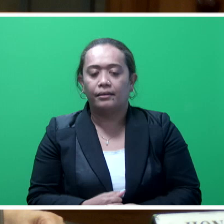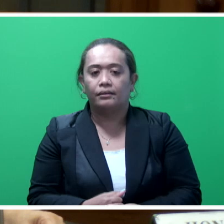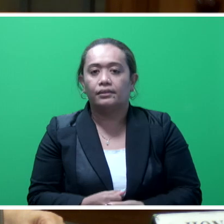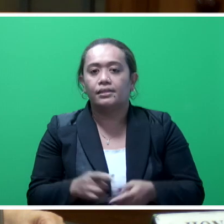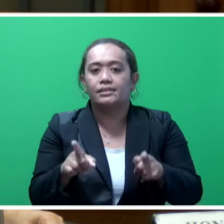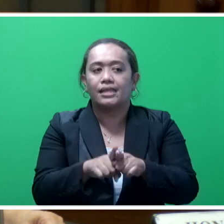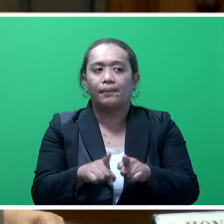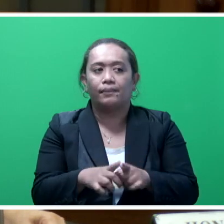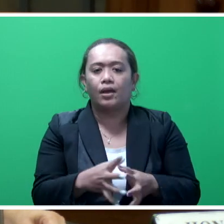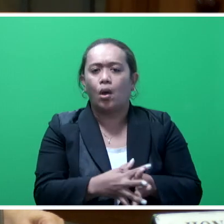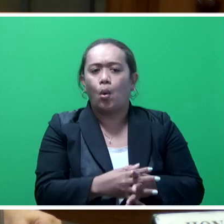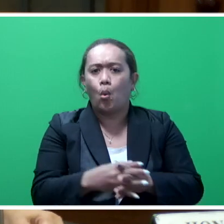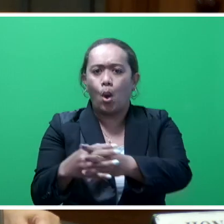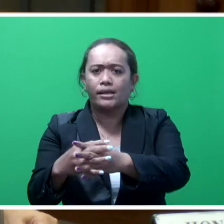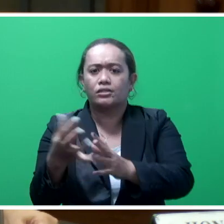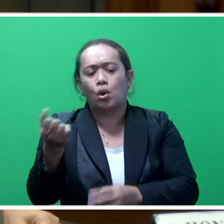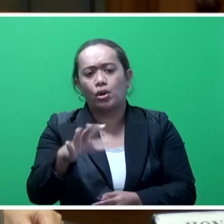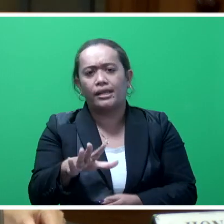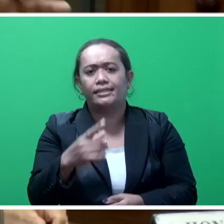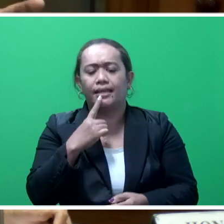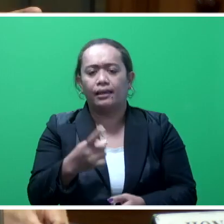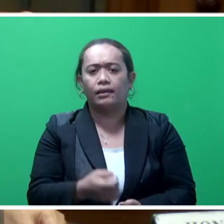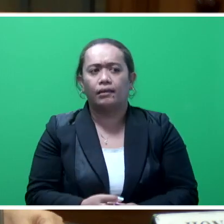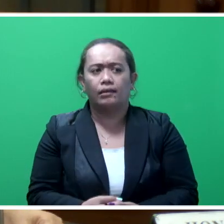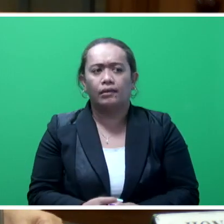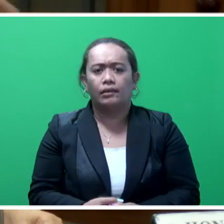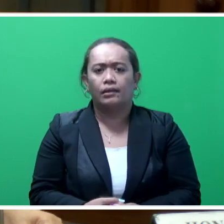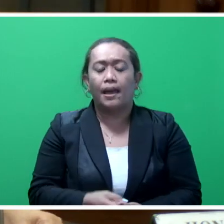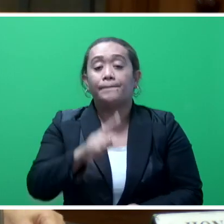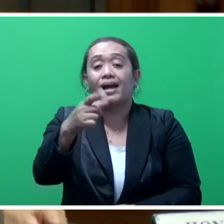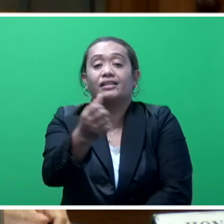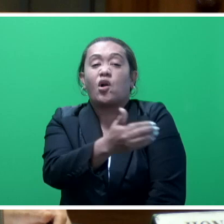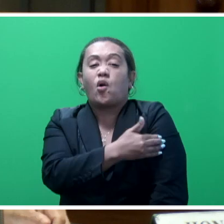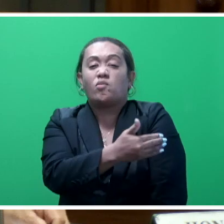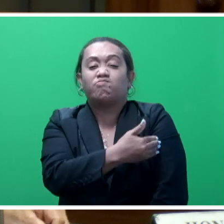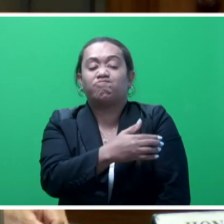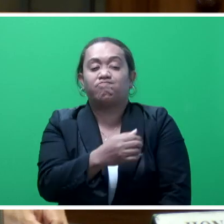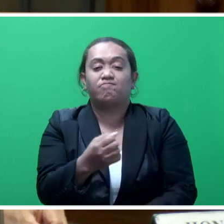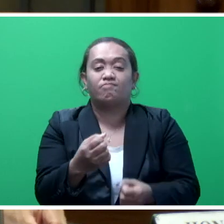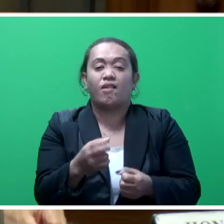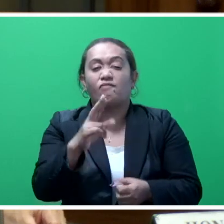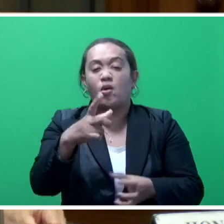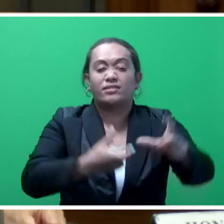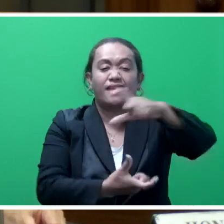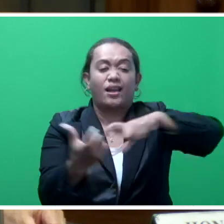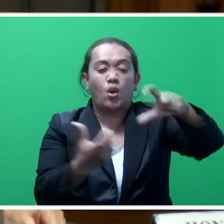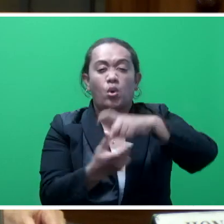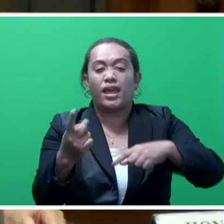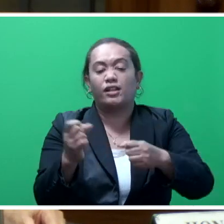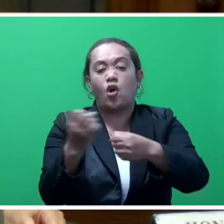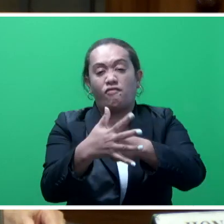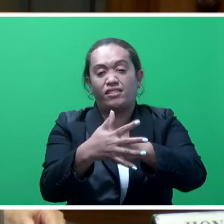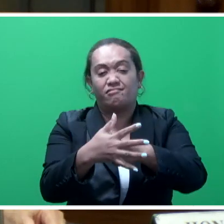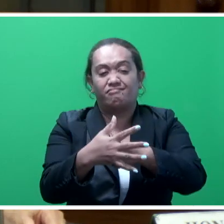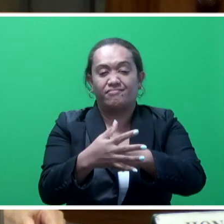working fine. We are able to get it to the supermarkets, but it got affected by the cyclone and COVID. But we are